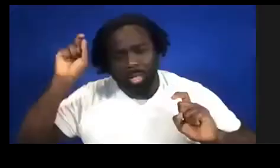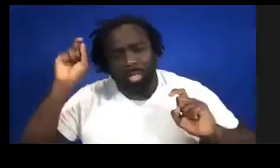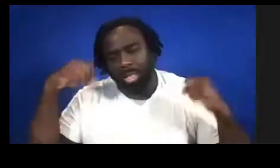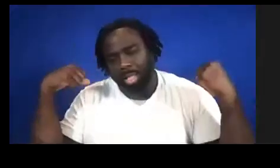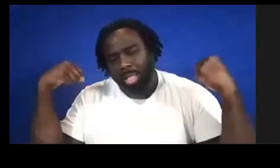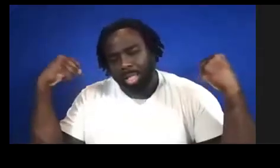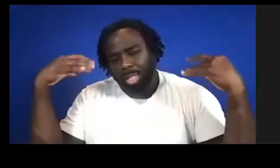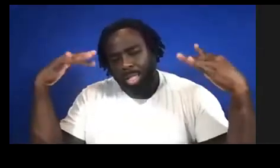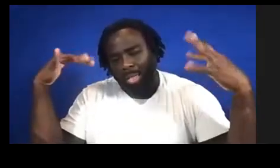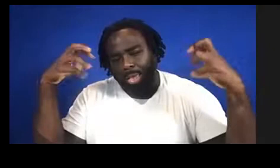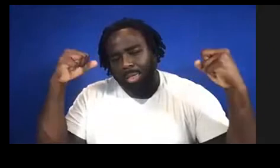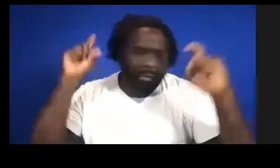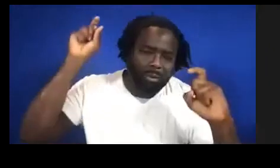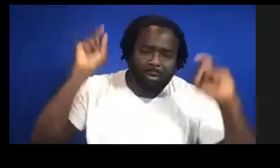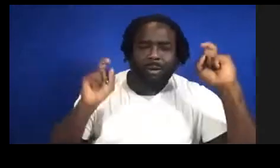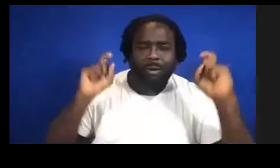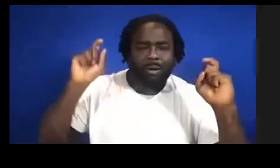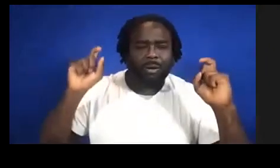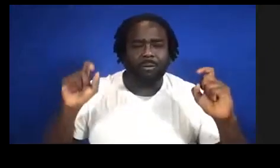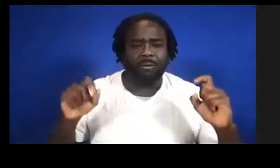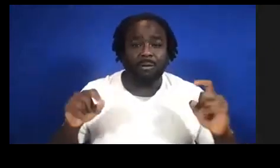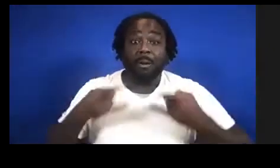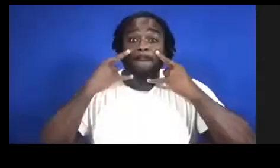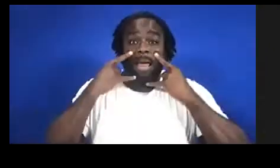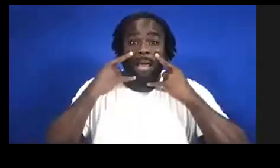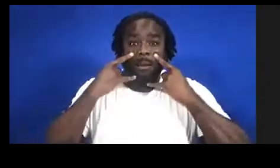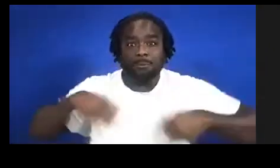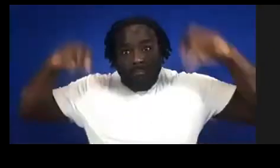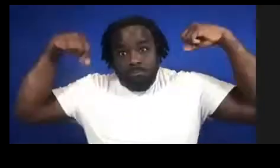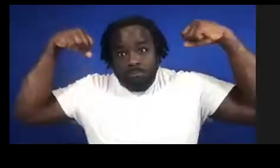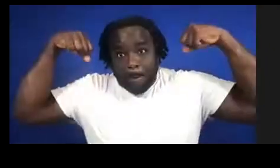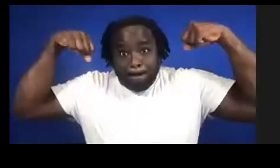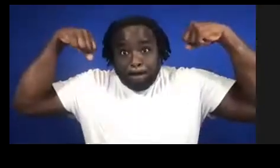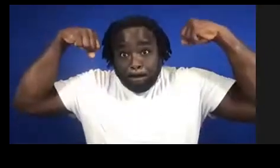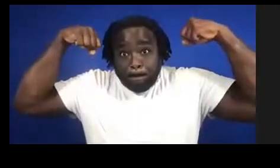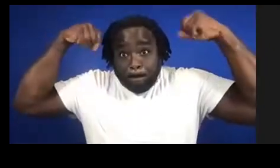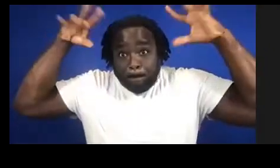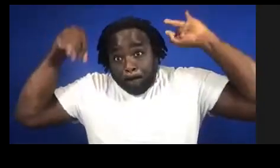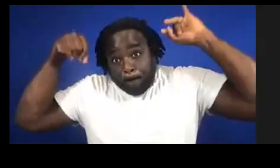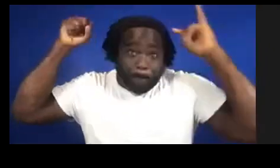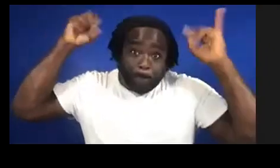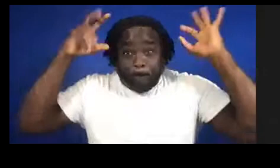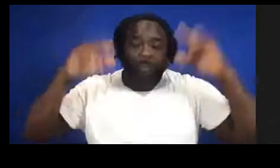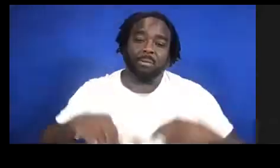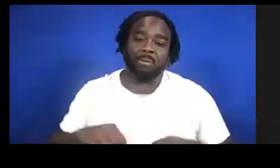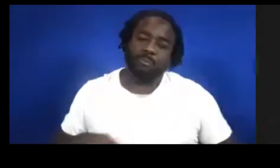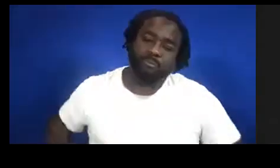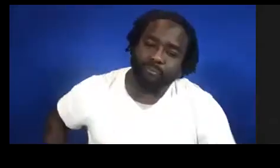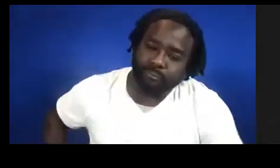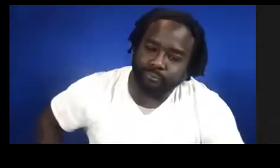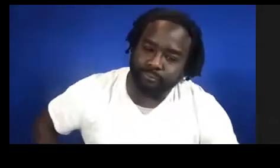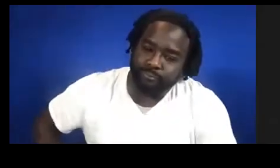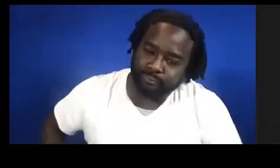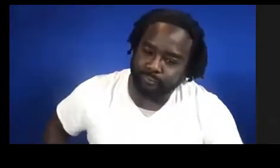and being able to figure things out and being able to communicate in the ways that we do. And now we got this mask on. It's like